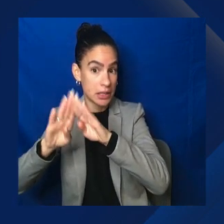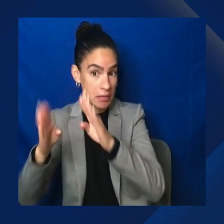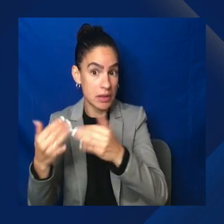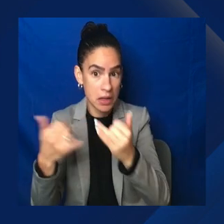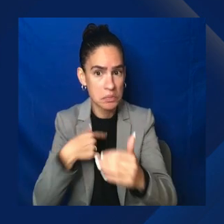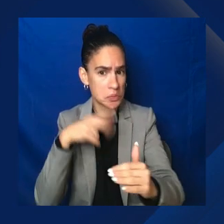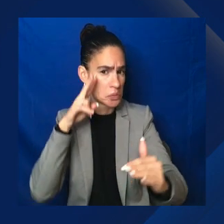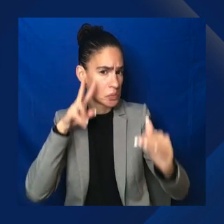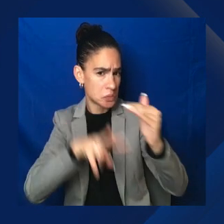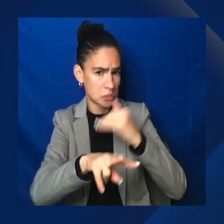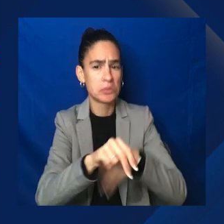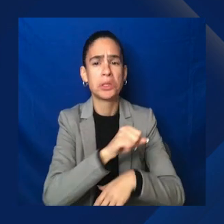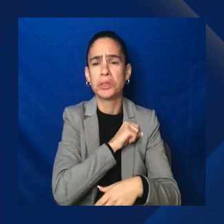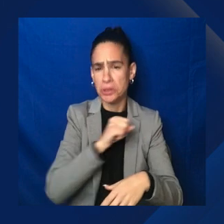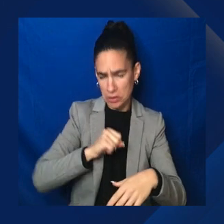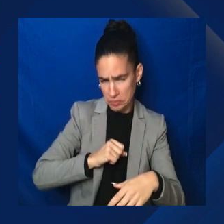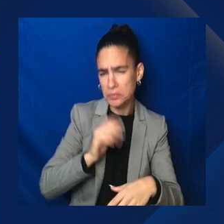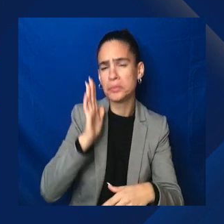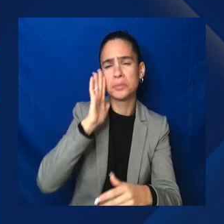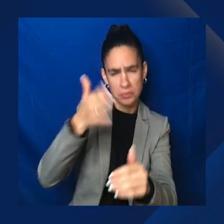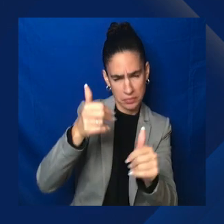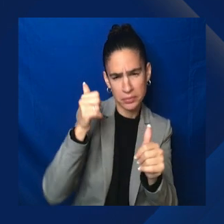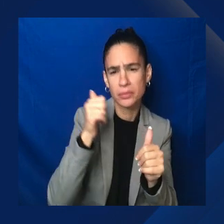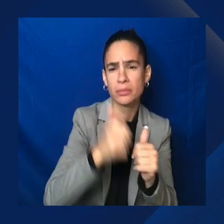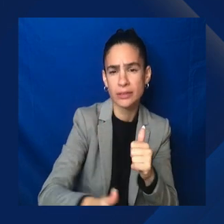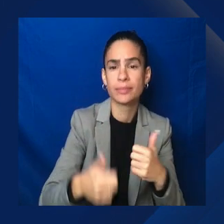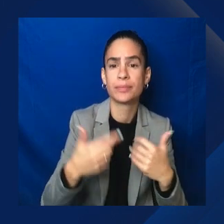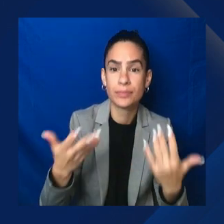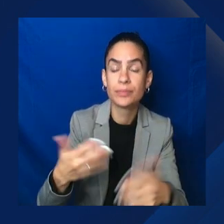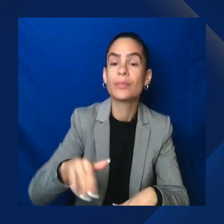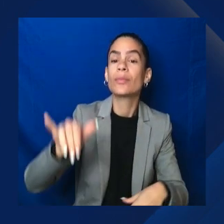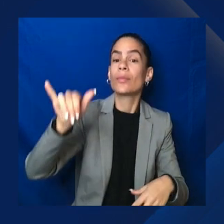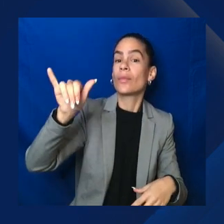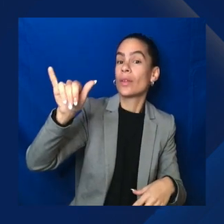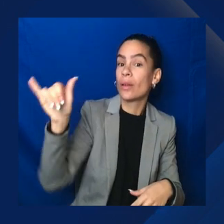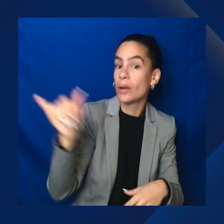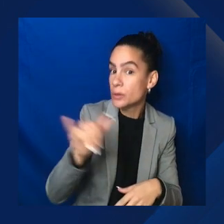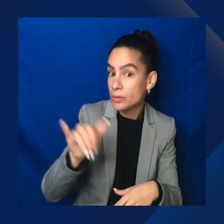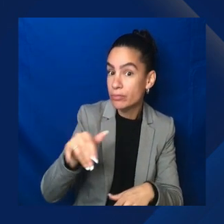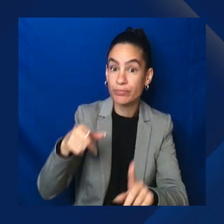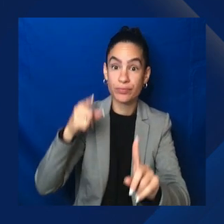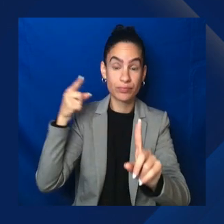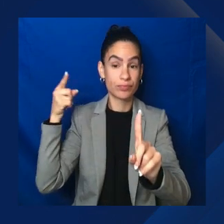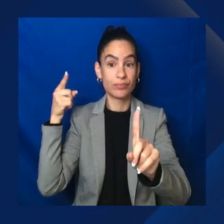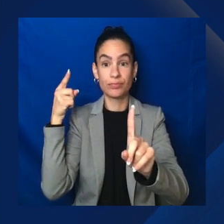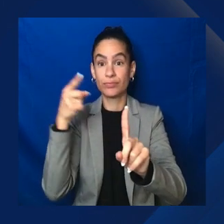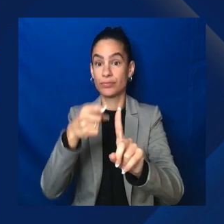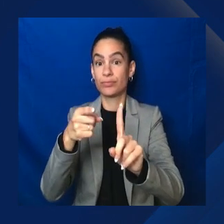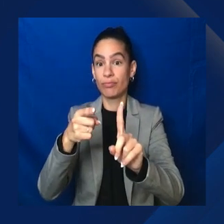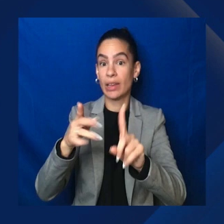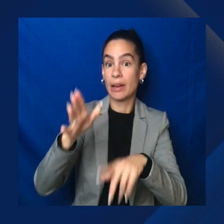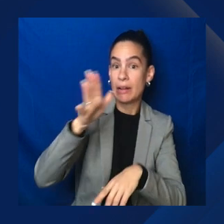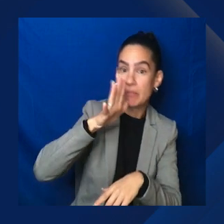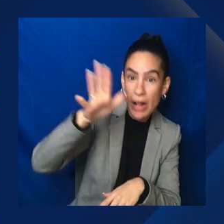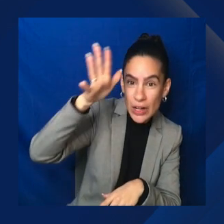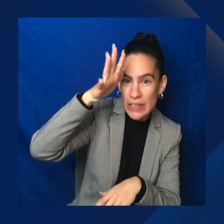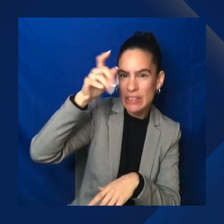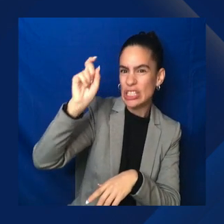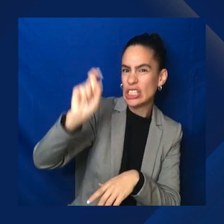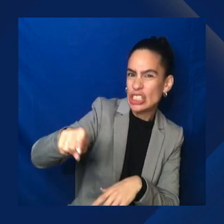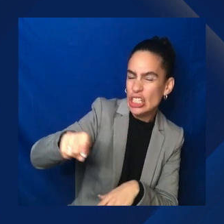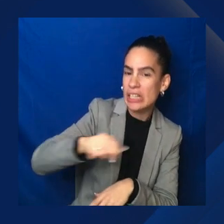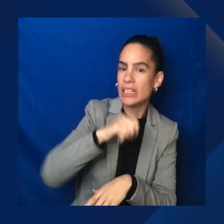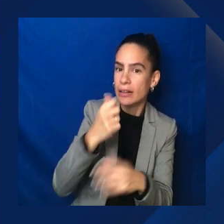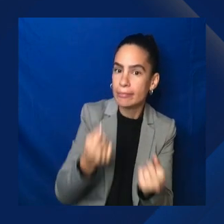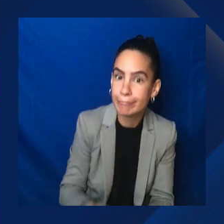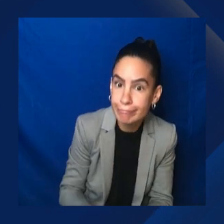also saying that parents should not have to spend more than 7% of their income in childcare. Because with the demands, right,